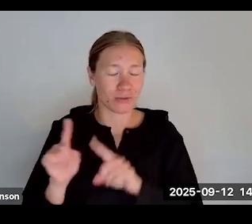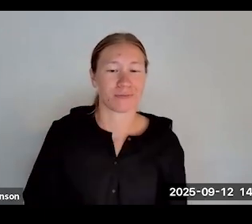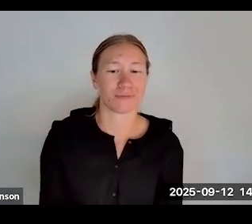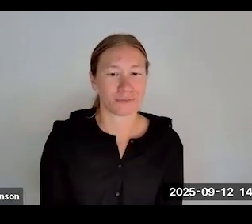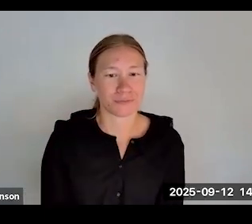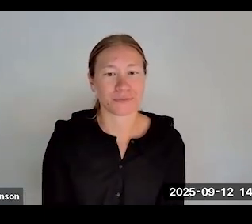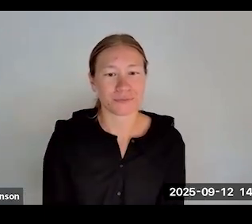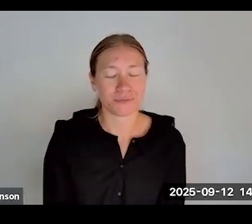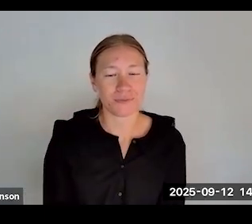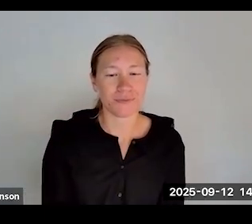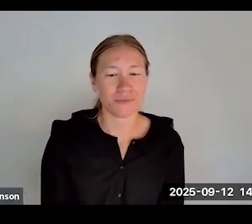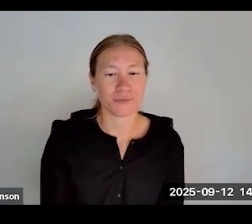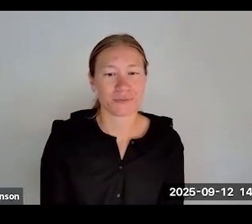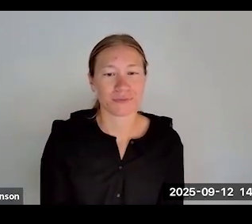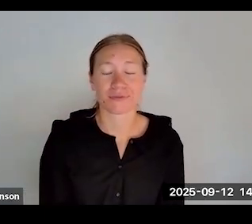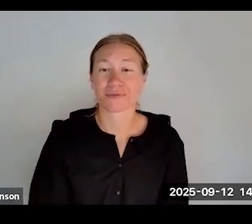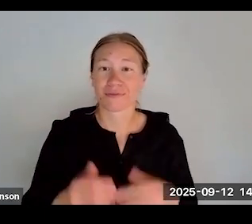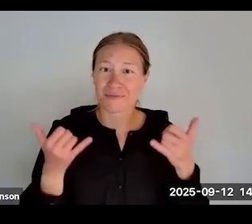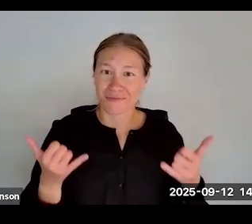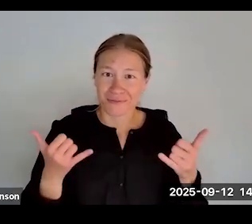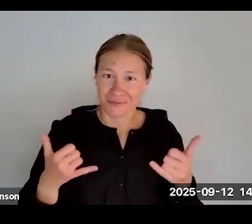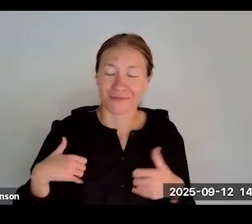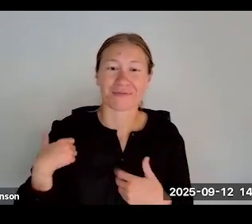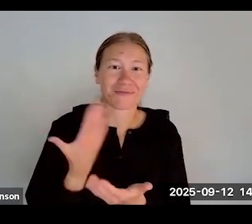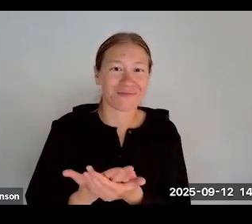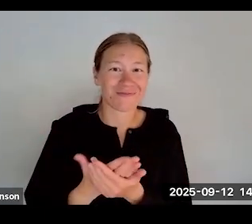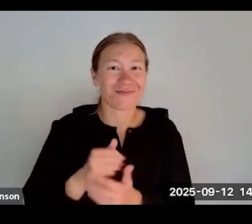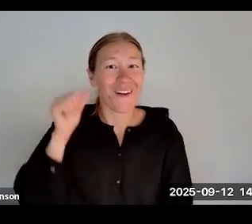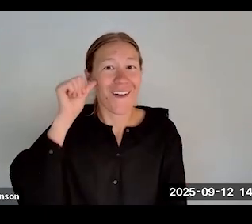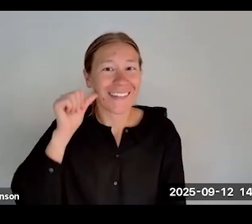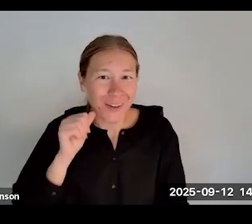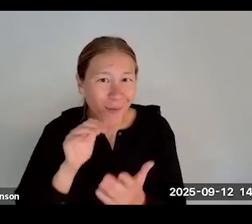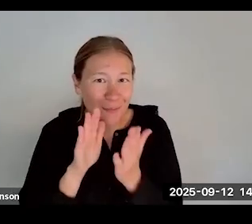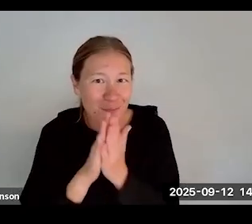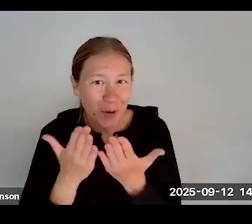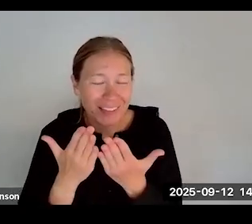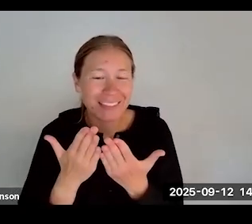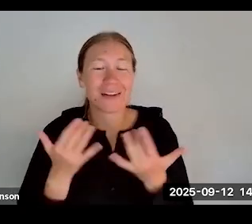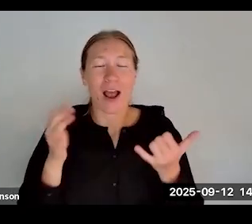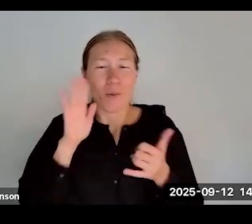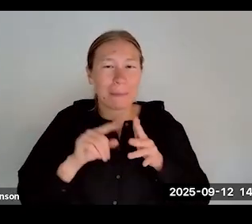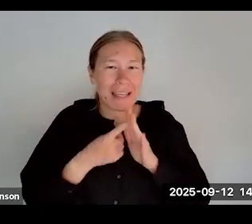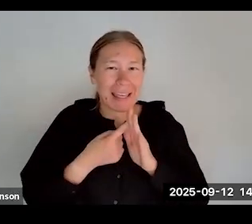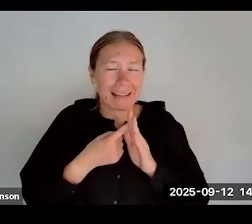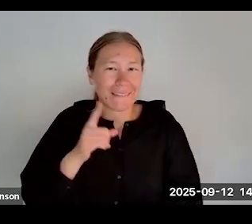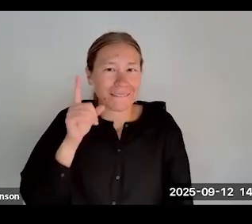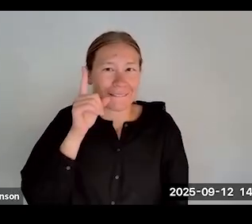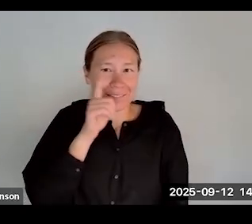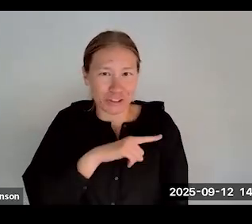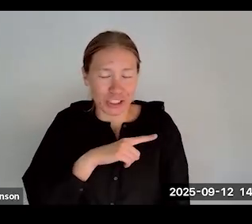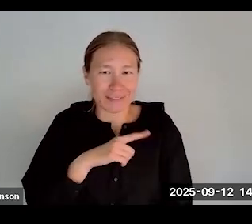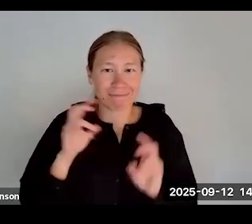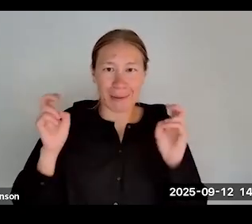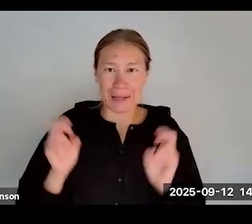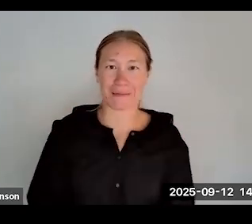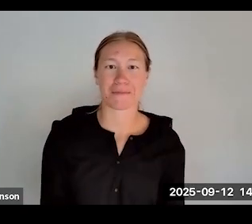right. That brings us to the adult books. I'm going to start with fiction, and I have one book to highlight